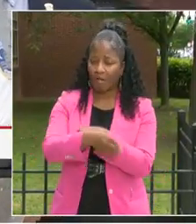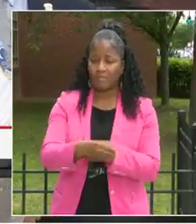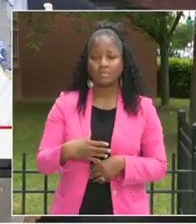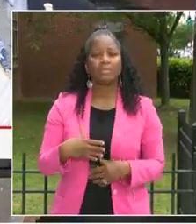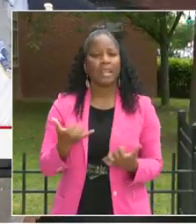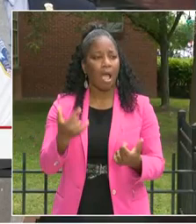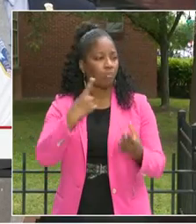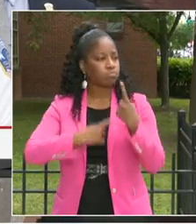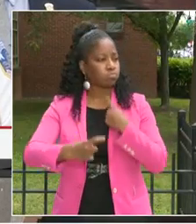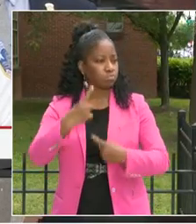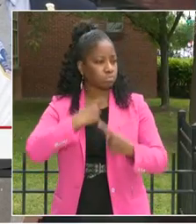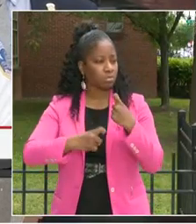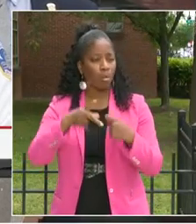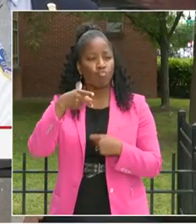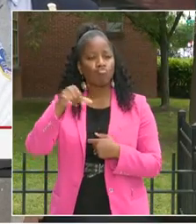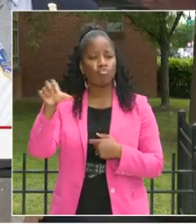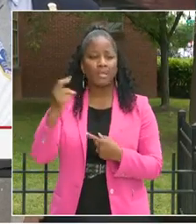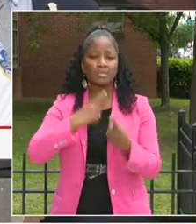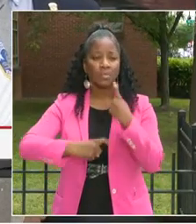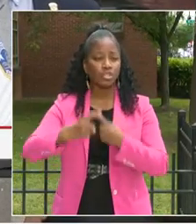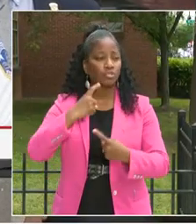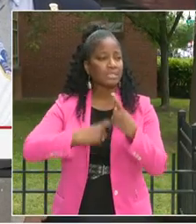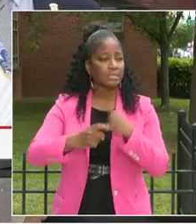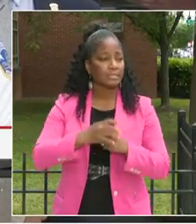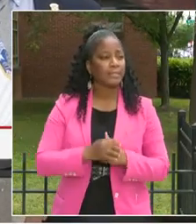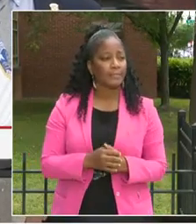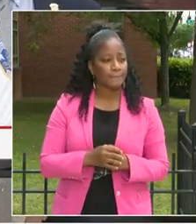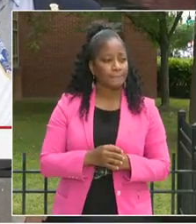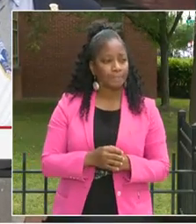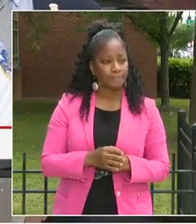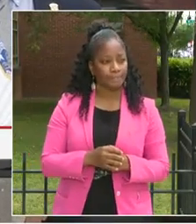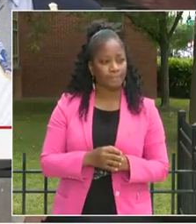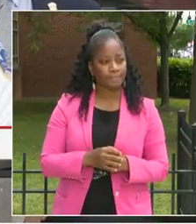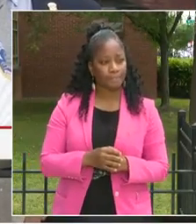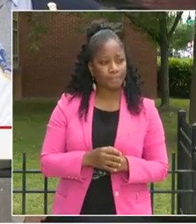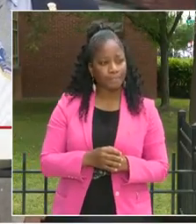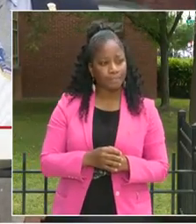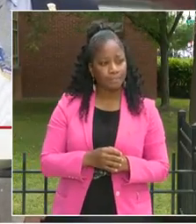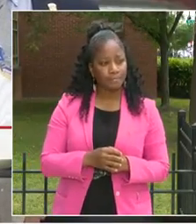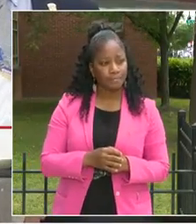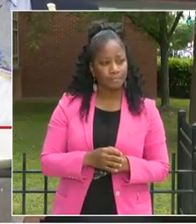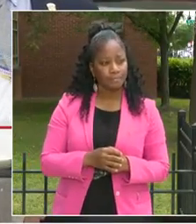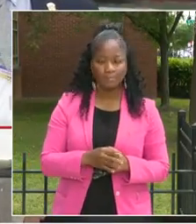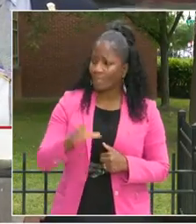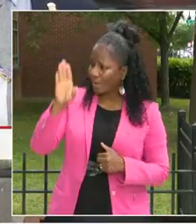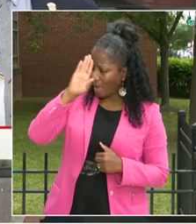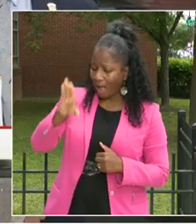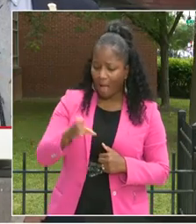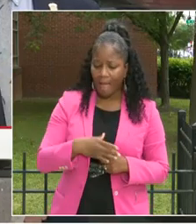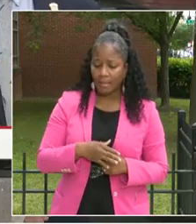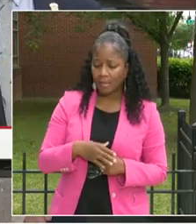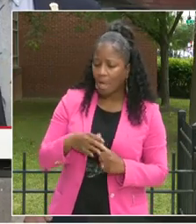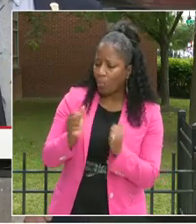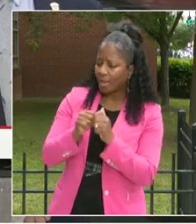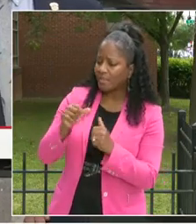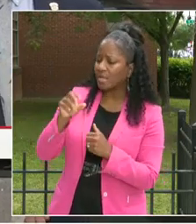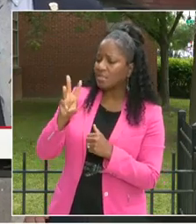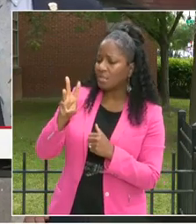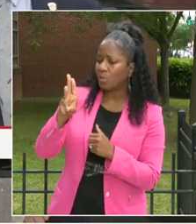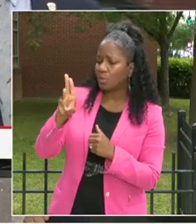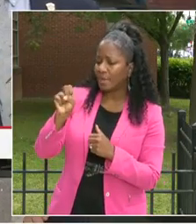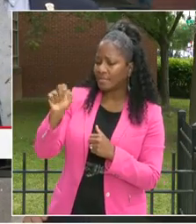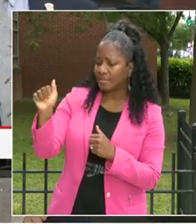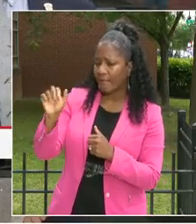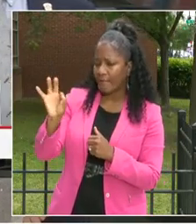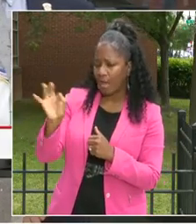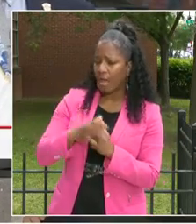questions. Press questions. Hi, hi Mayor. Raphael with WSA 9. Just a quick question on